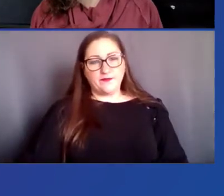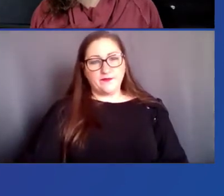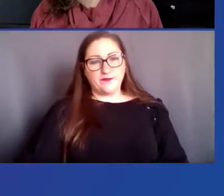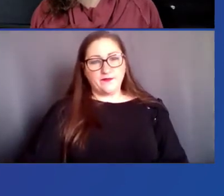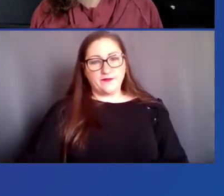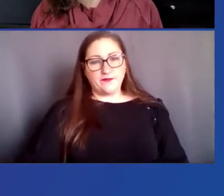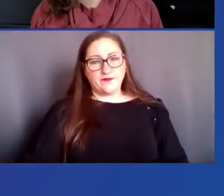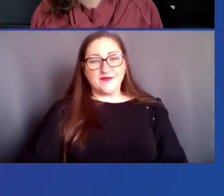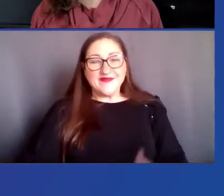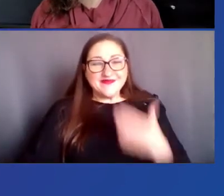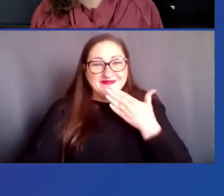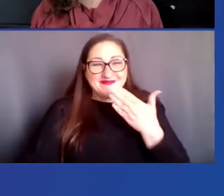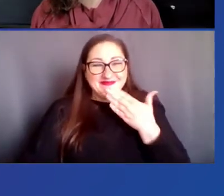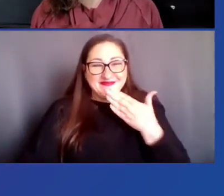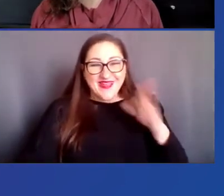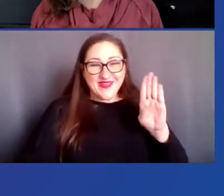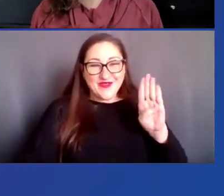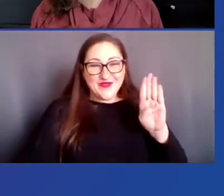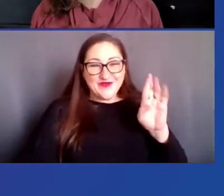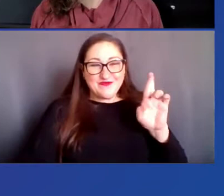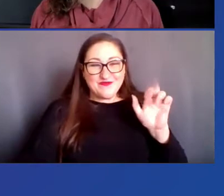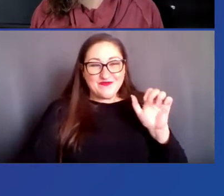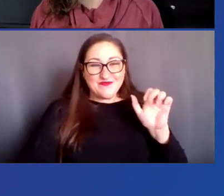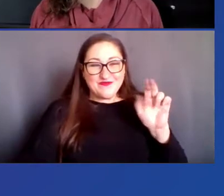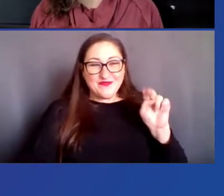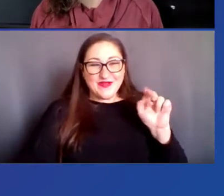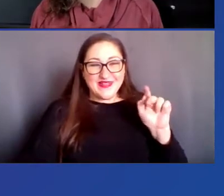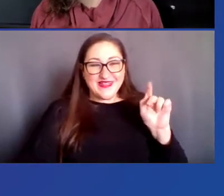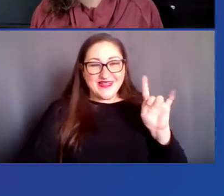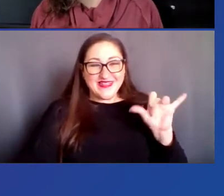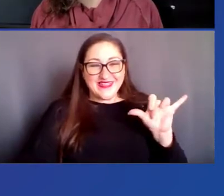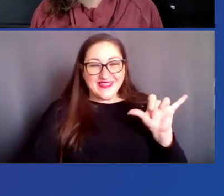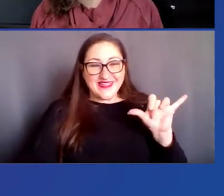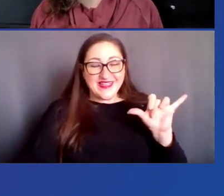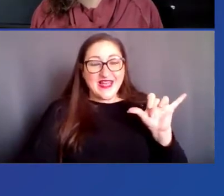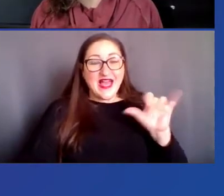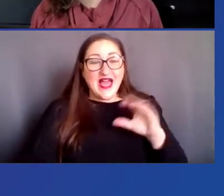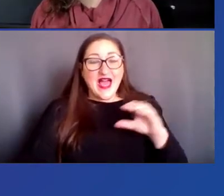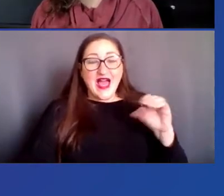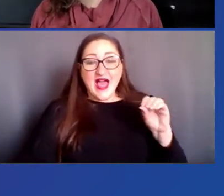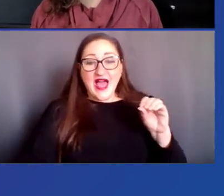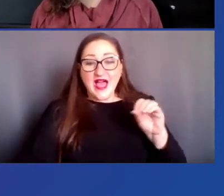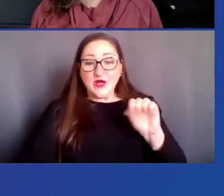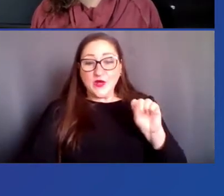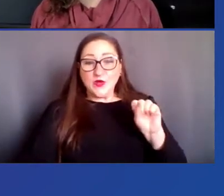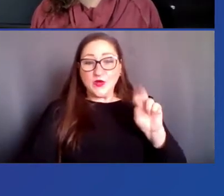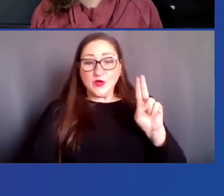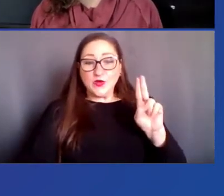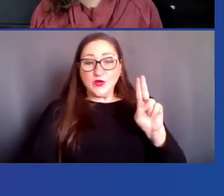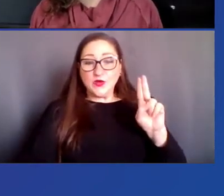Thank you, Brittany. And finally, Sulynn, would you please introduce yourself?